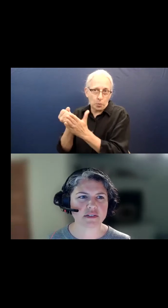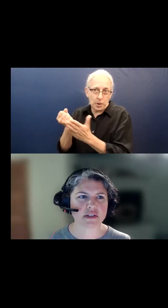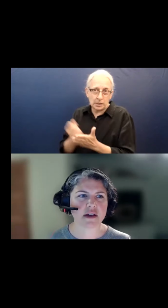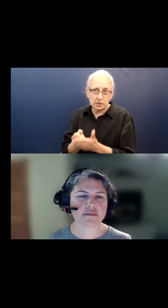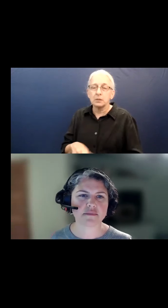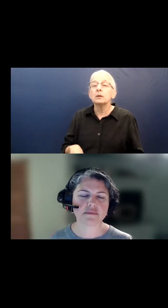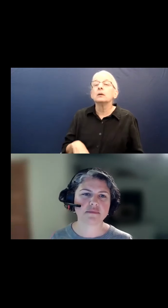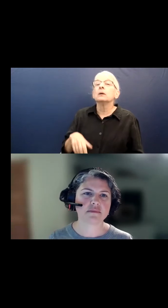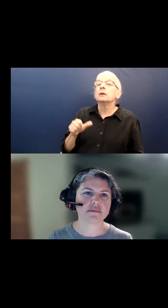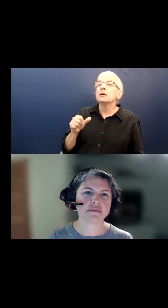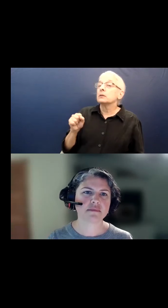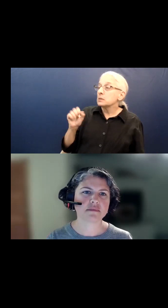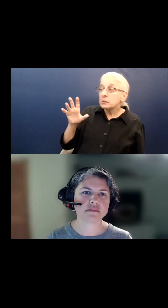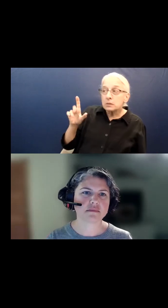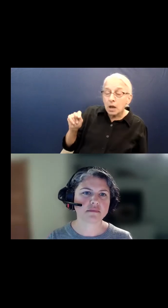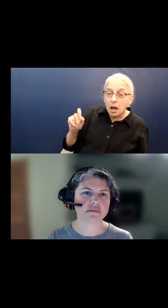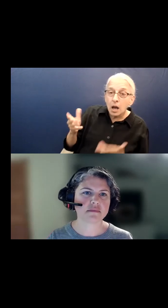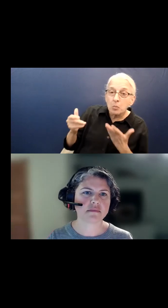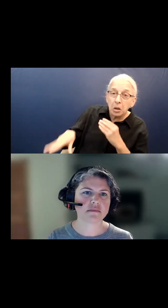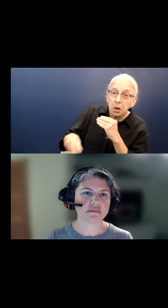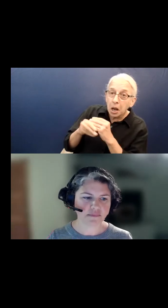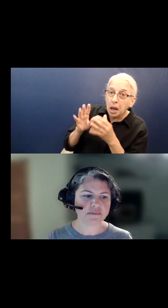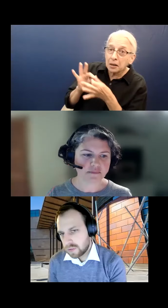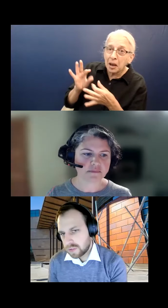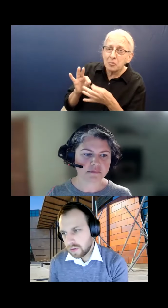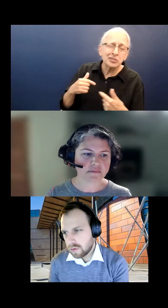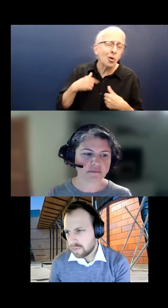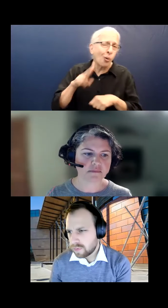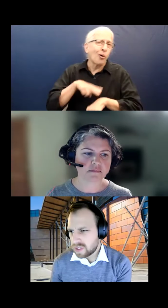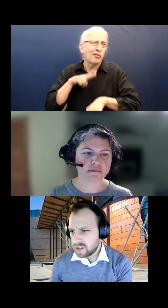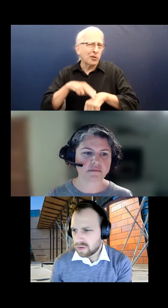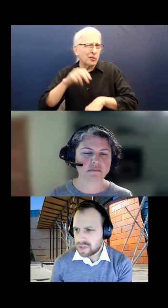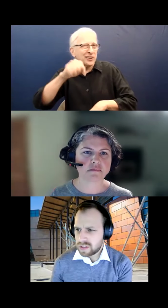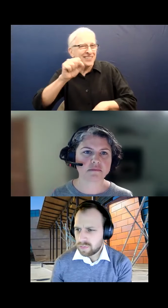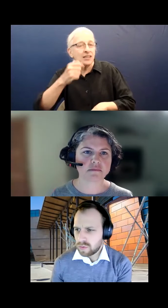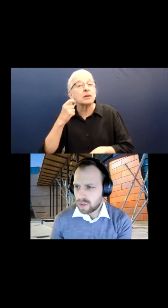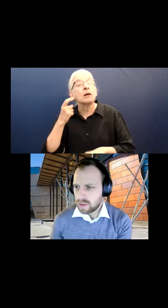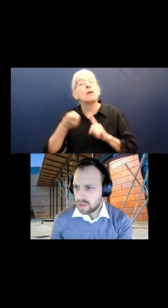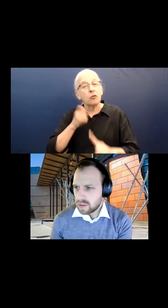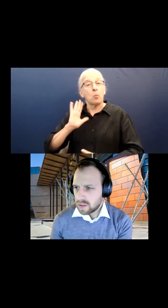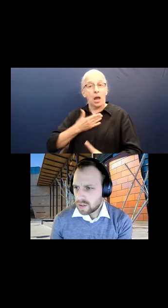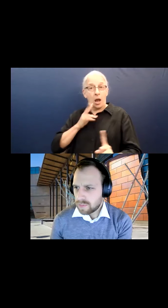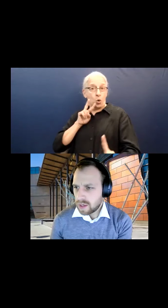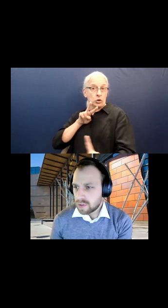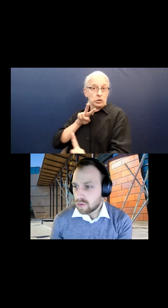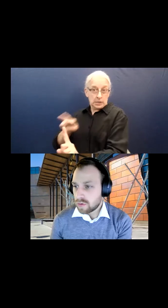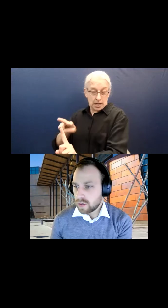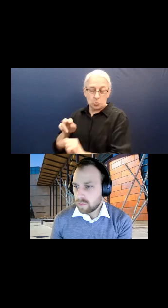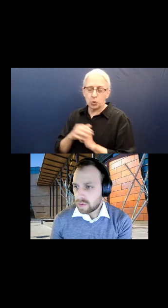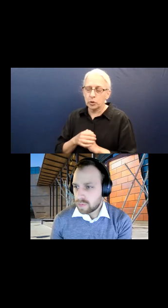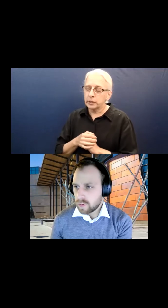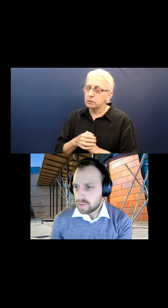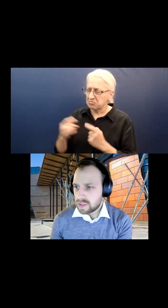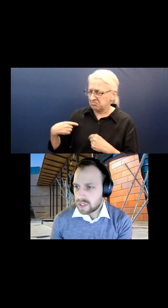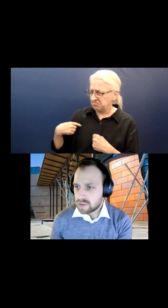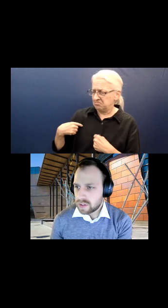anything else to that? Yes, I would. So from the city of Redmond standpoint, I've been coordinating